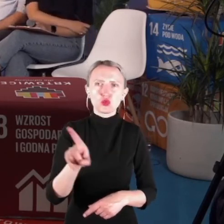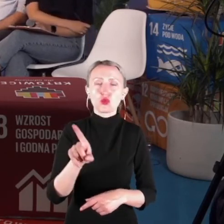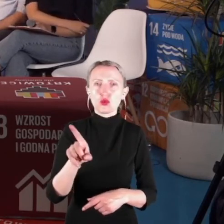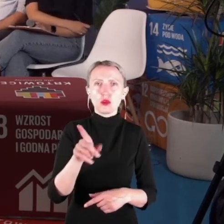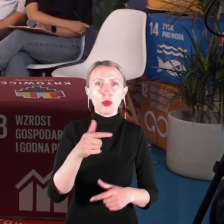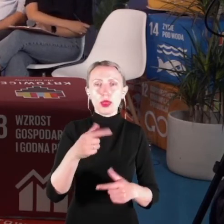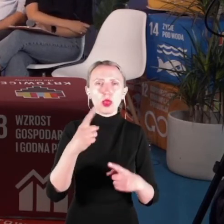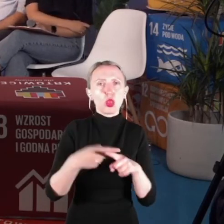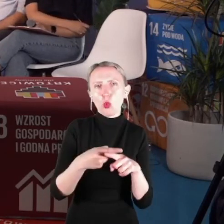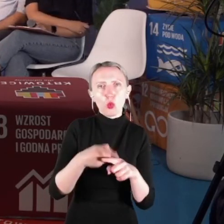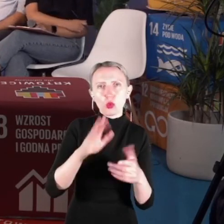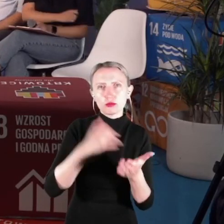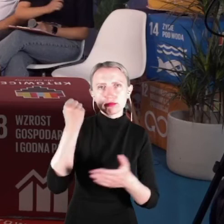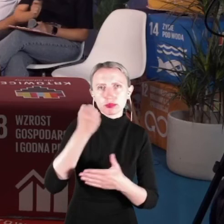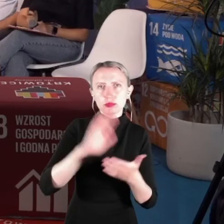general. And